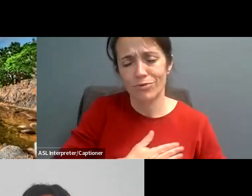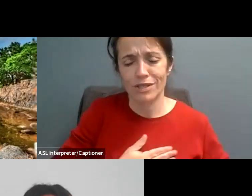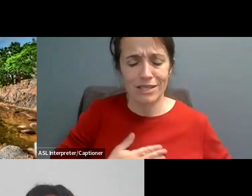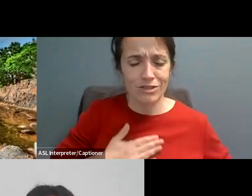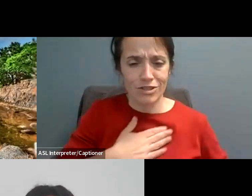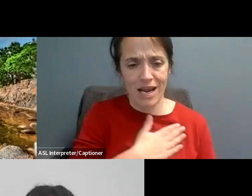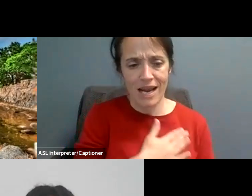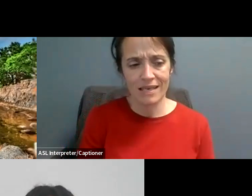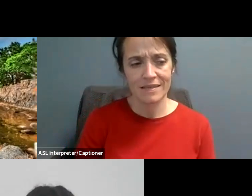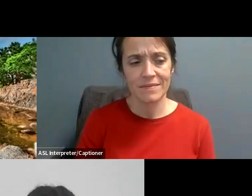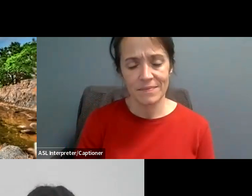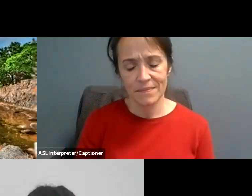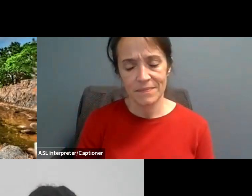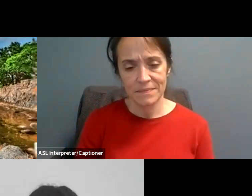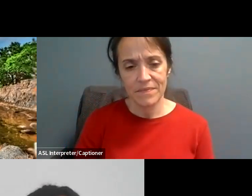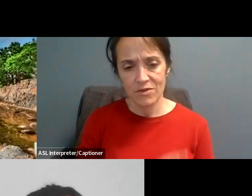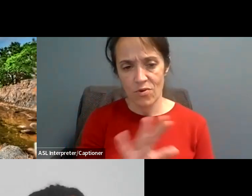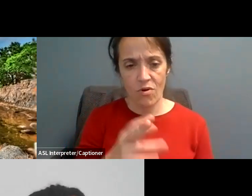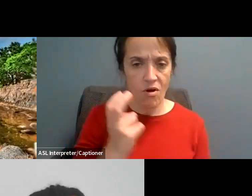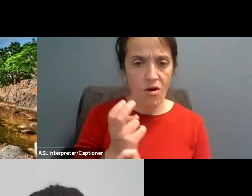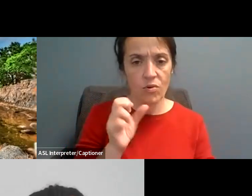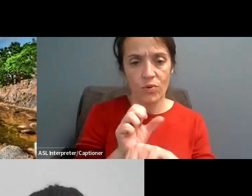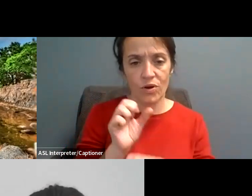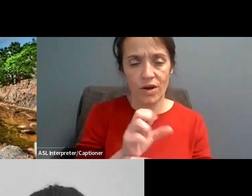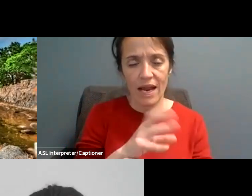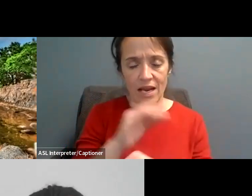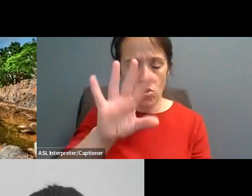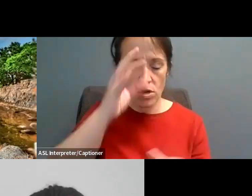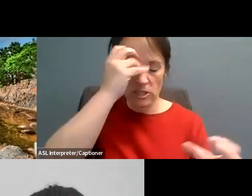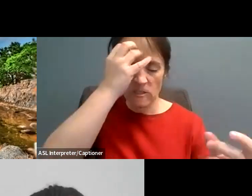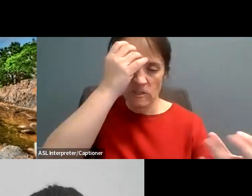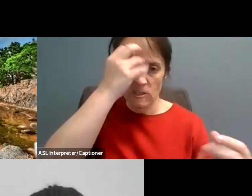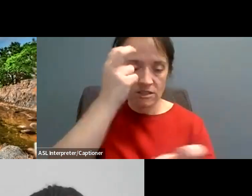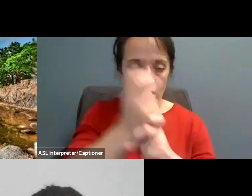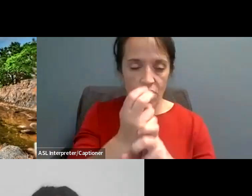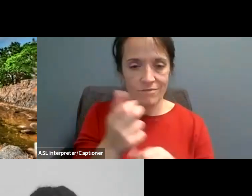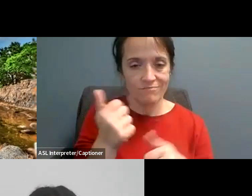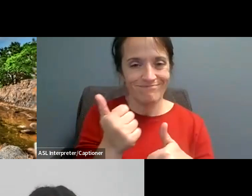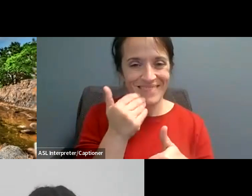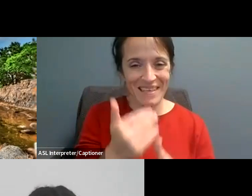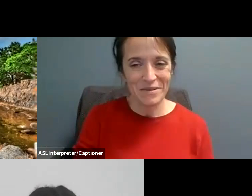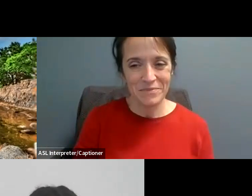amount of work that you put into them and the thought behind it.